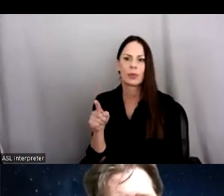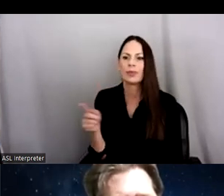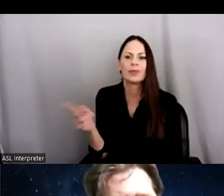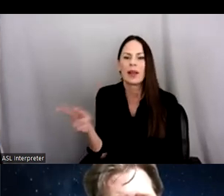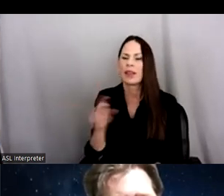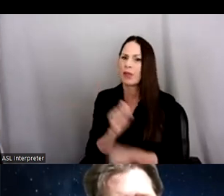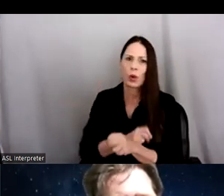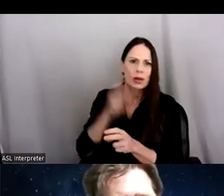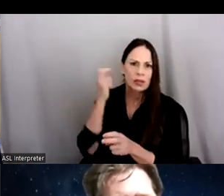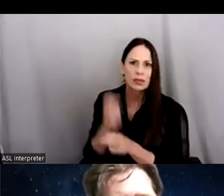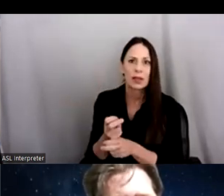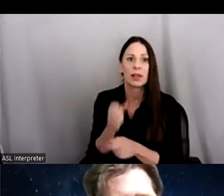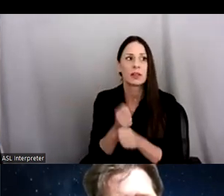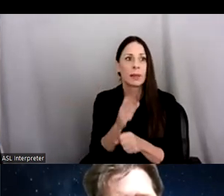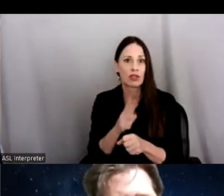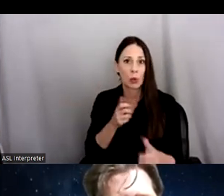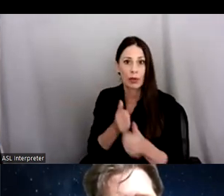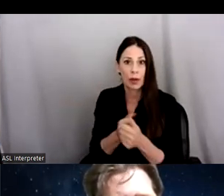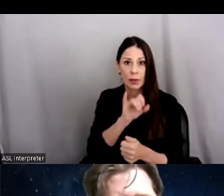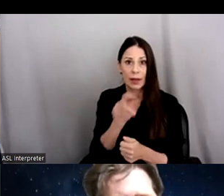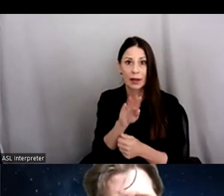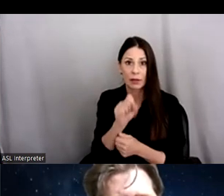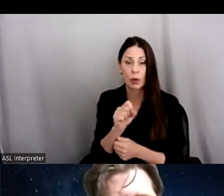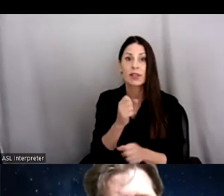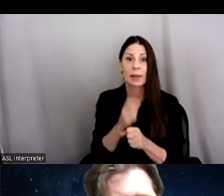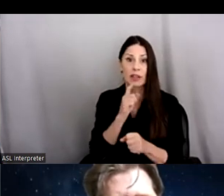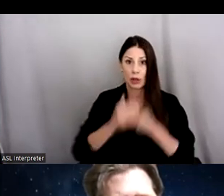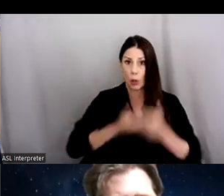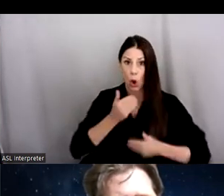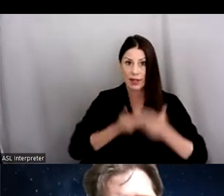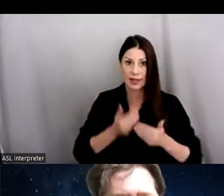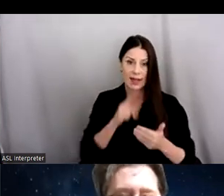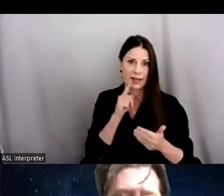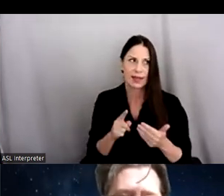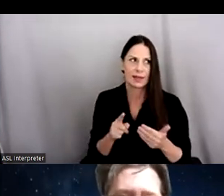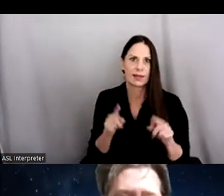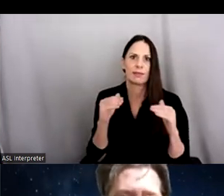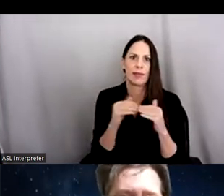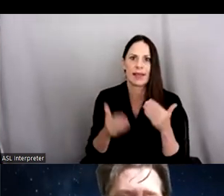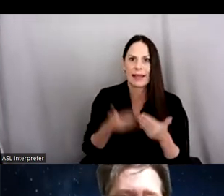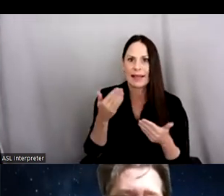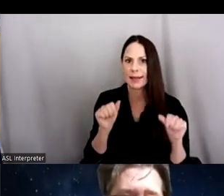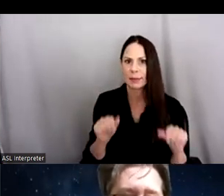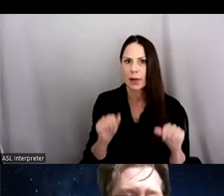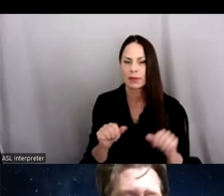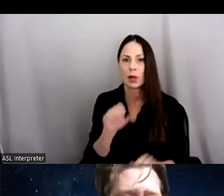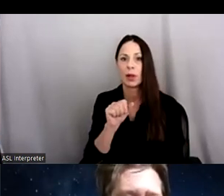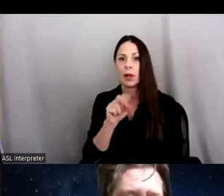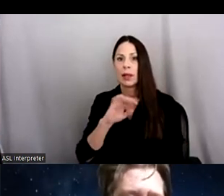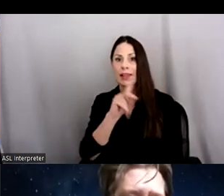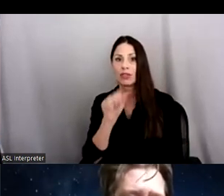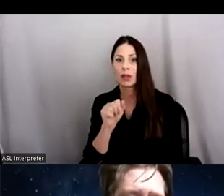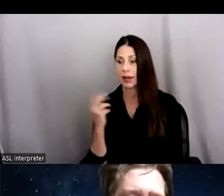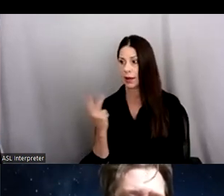those invoices to make the process as easy as possible. And Angelina and I will connect with